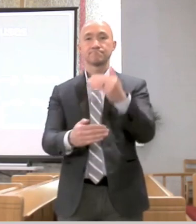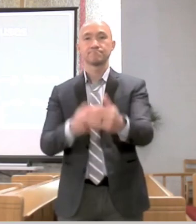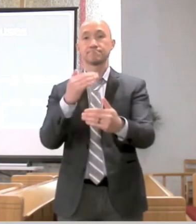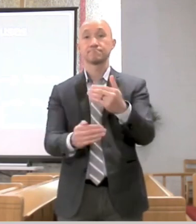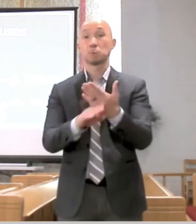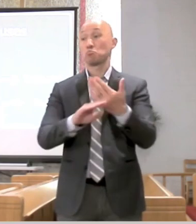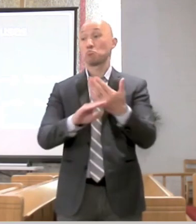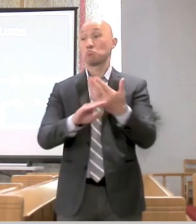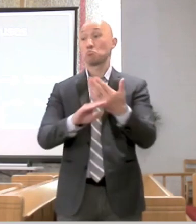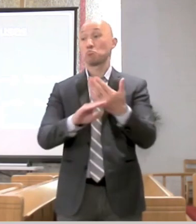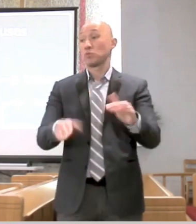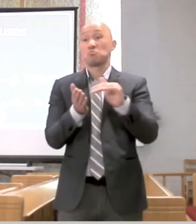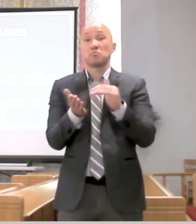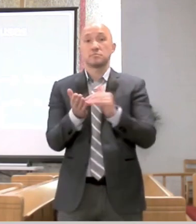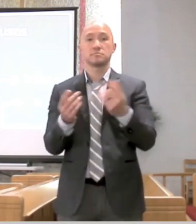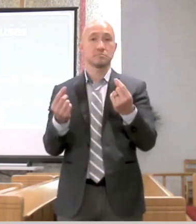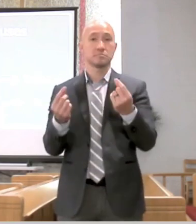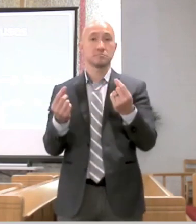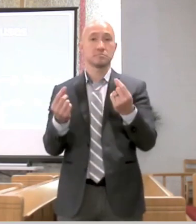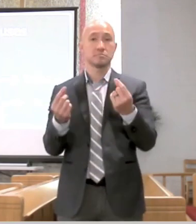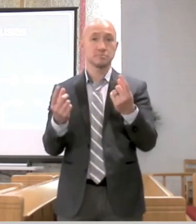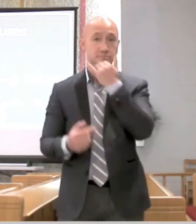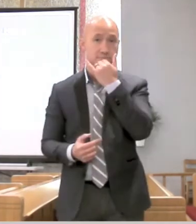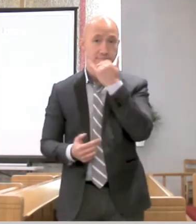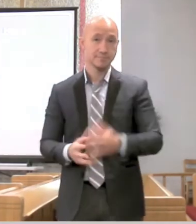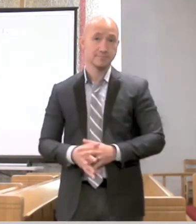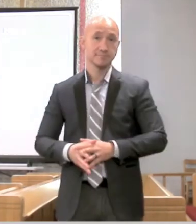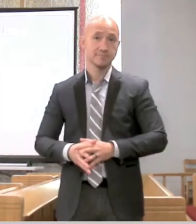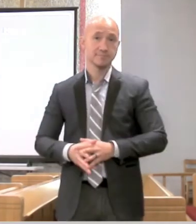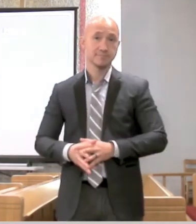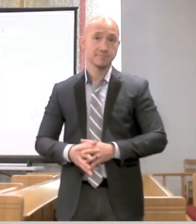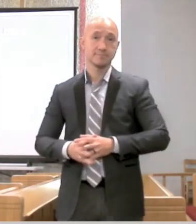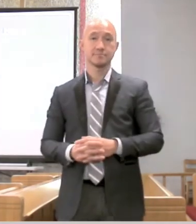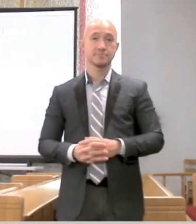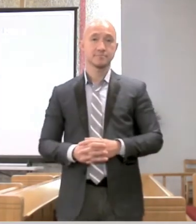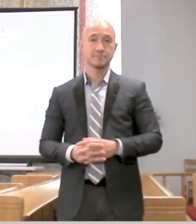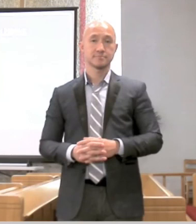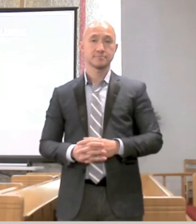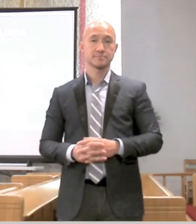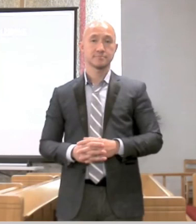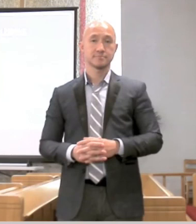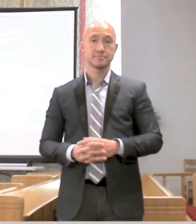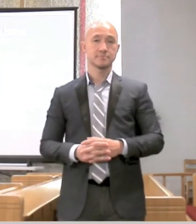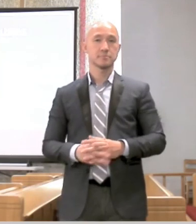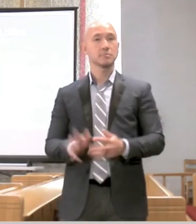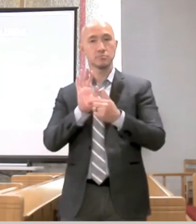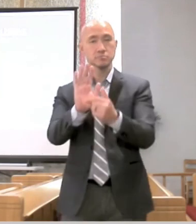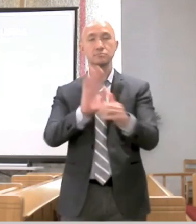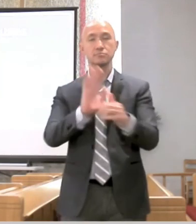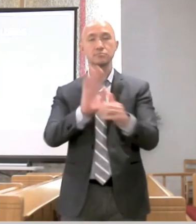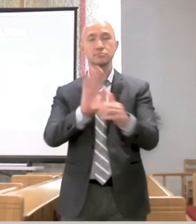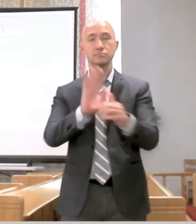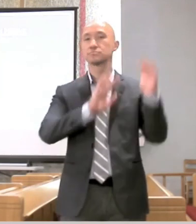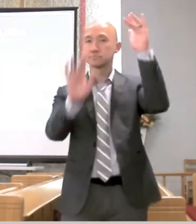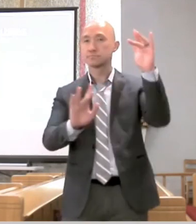mercy than on the side of judgment, because Scripture says mercy triumphs over